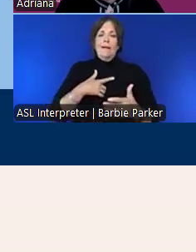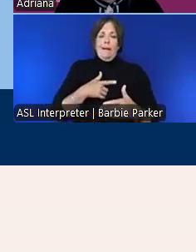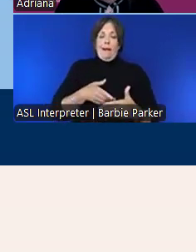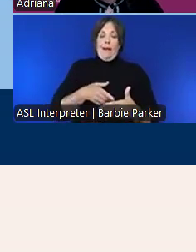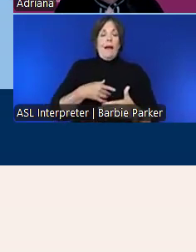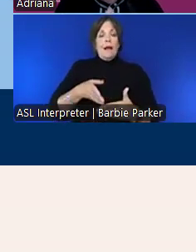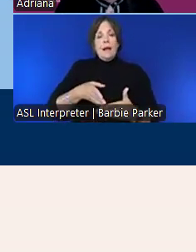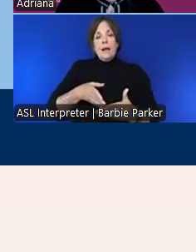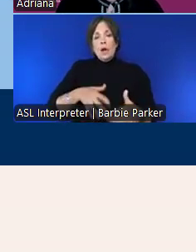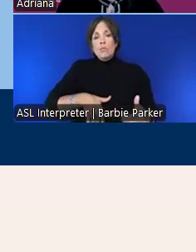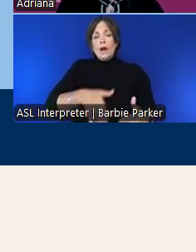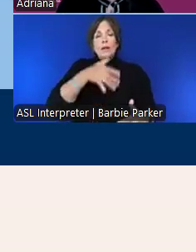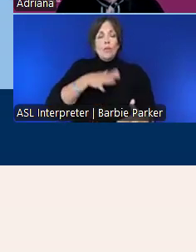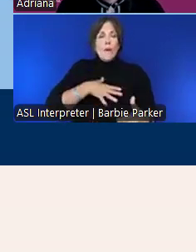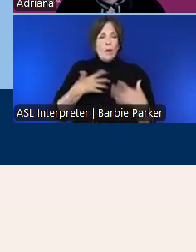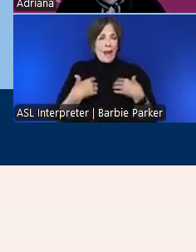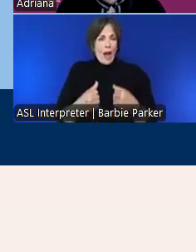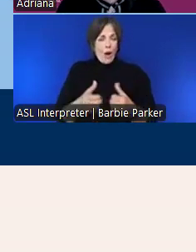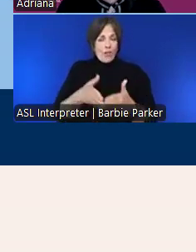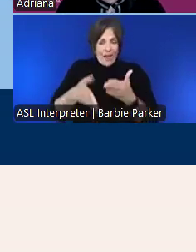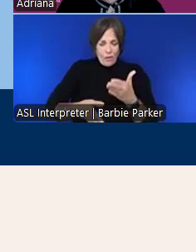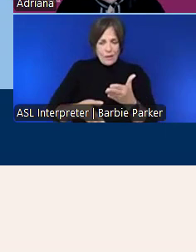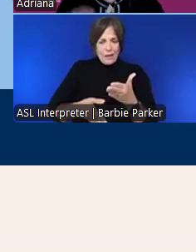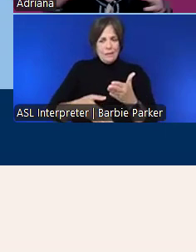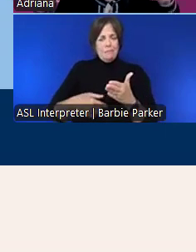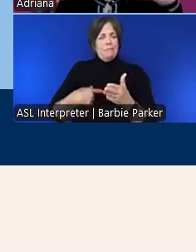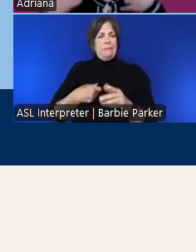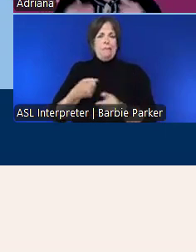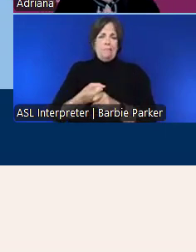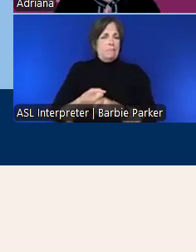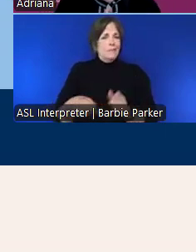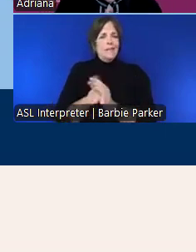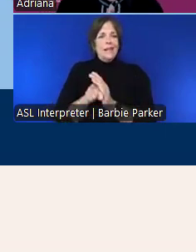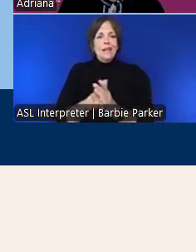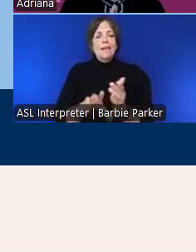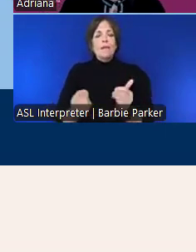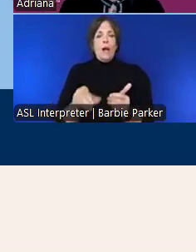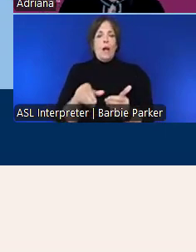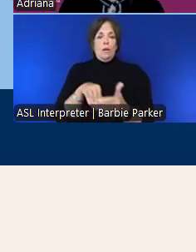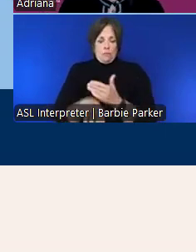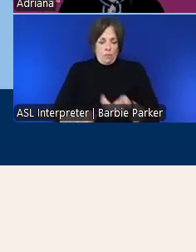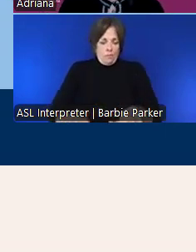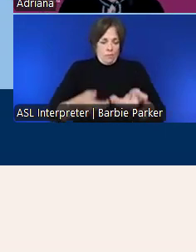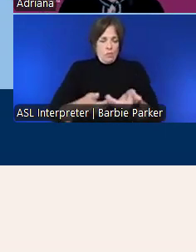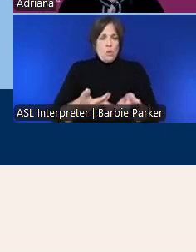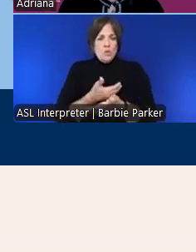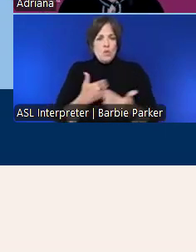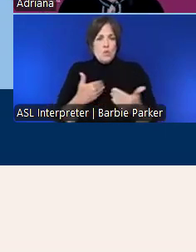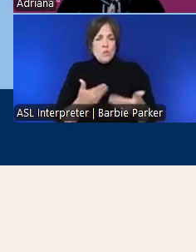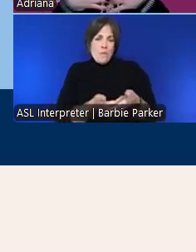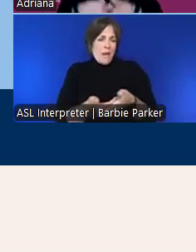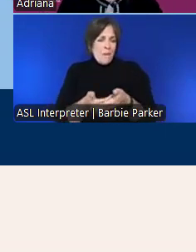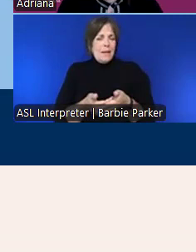for pregnant women and newborns. And so we know that the body, you know,